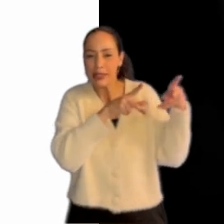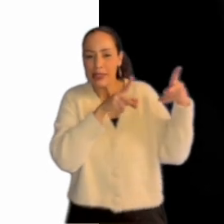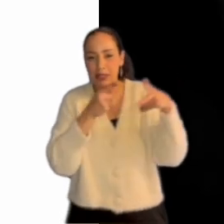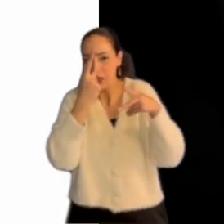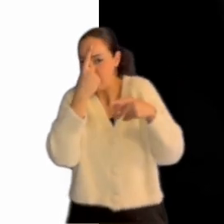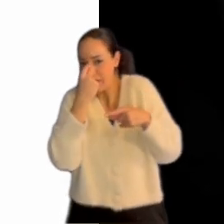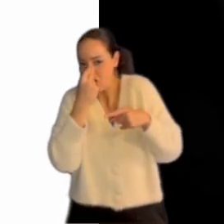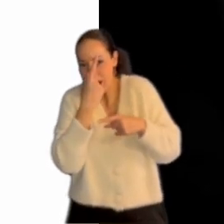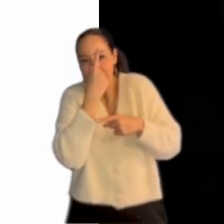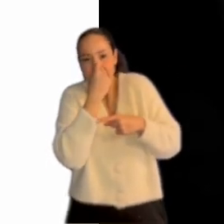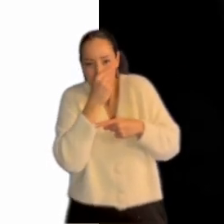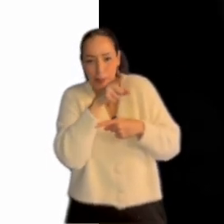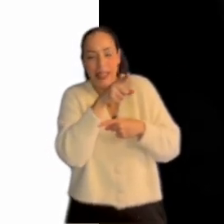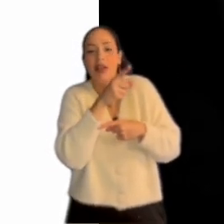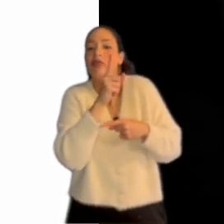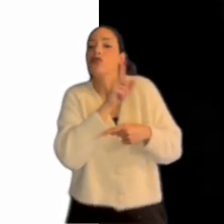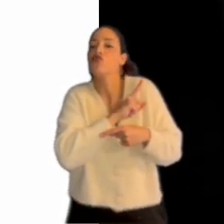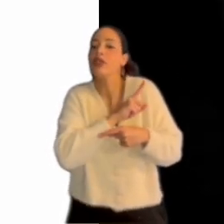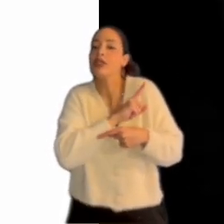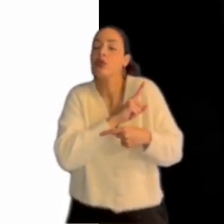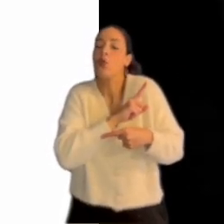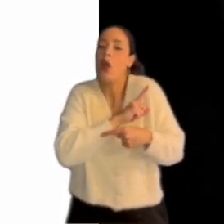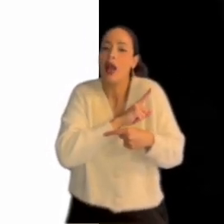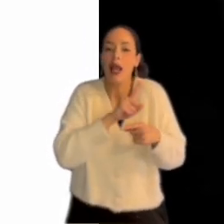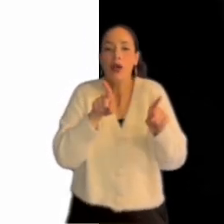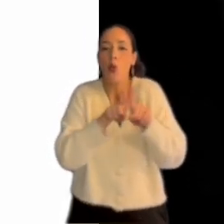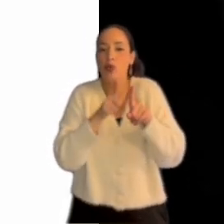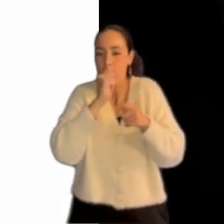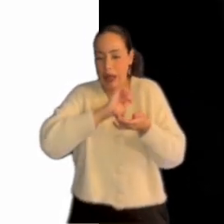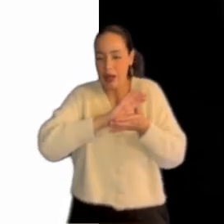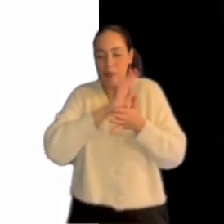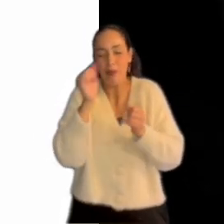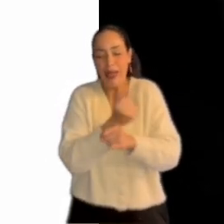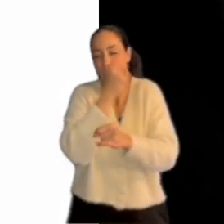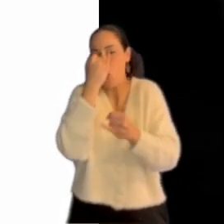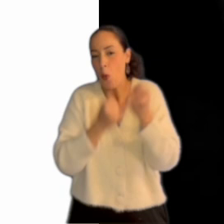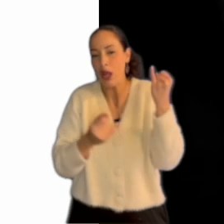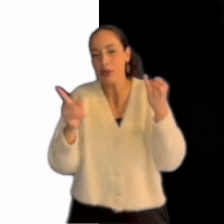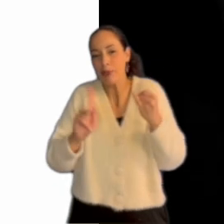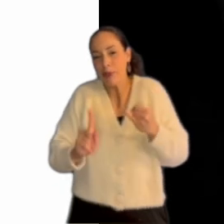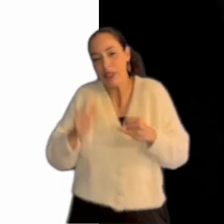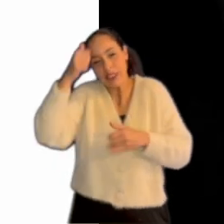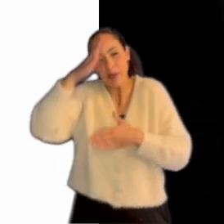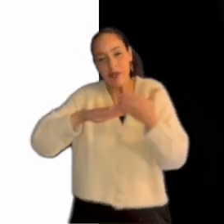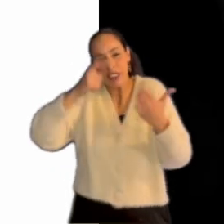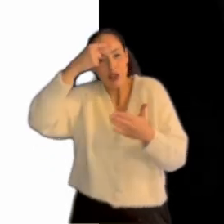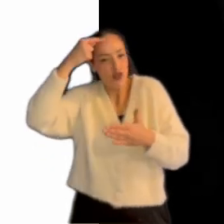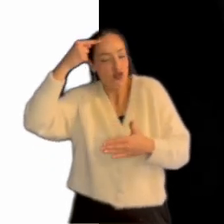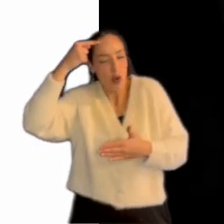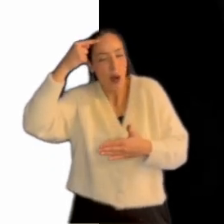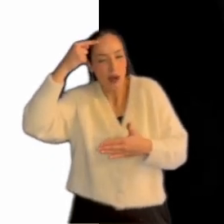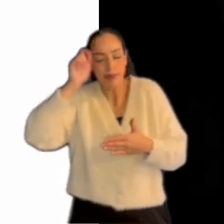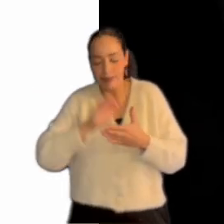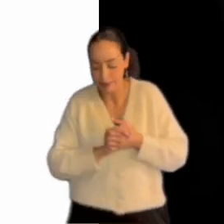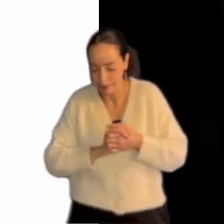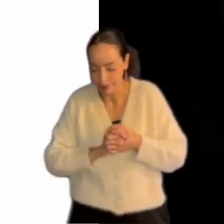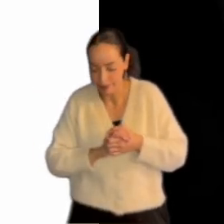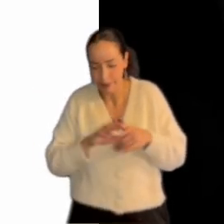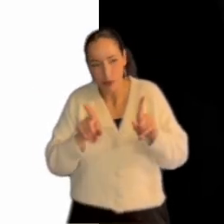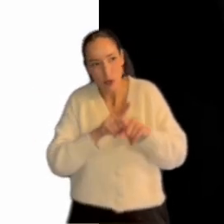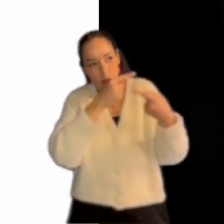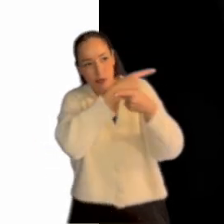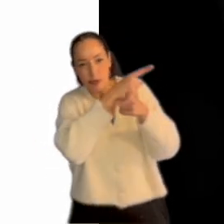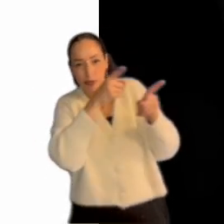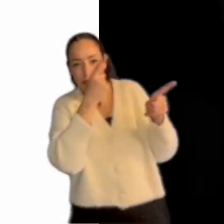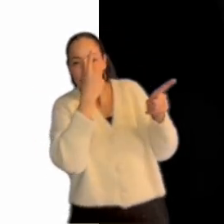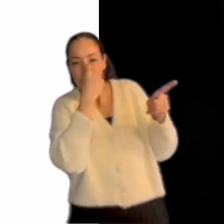both the source of and to exacerbate someone's experiences of trauma and struggle. However, they also have the capacity to create the very